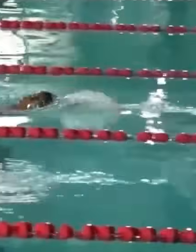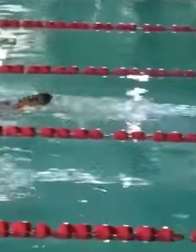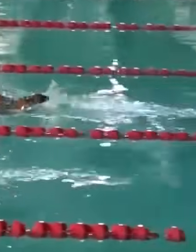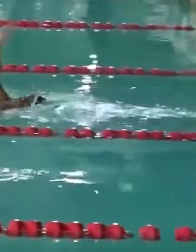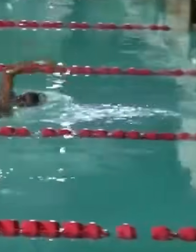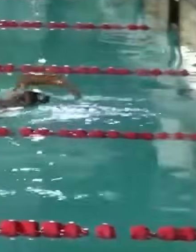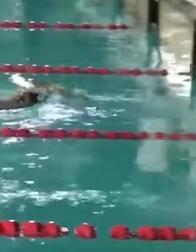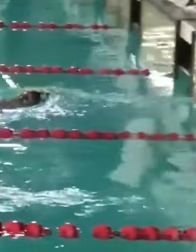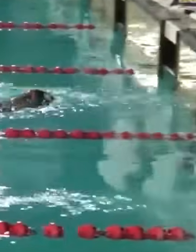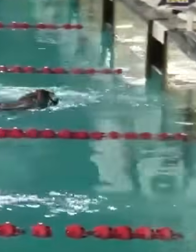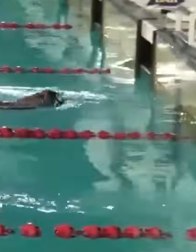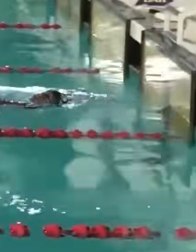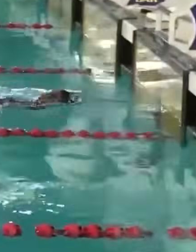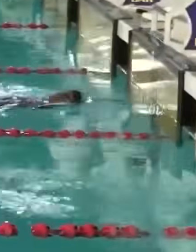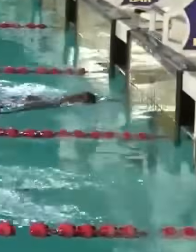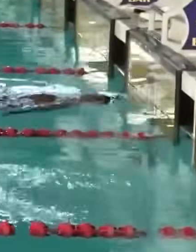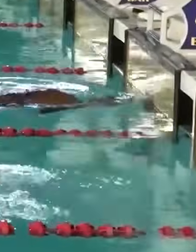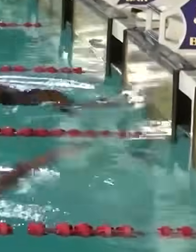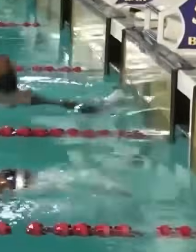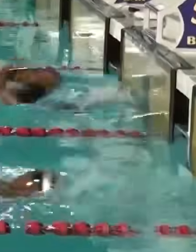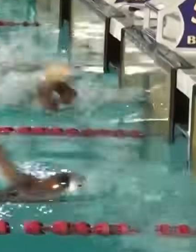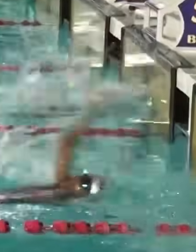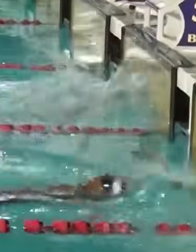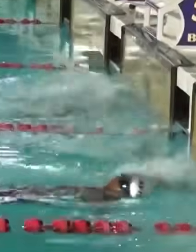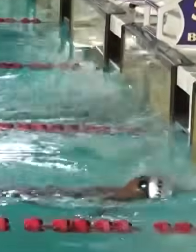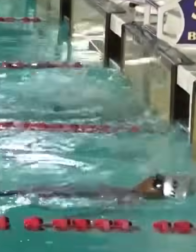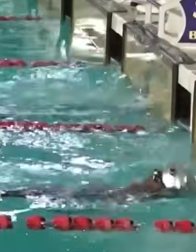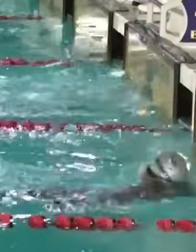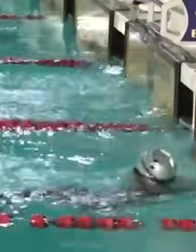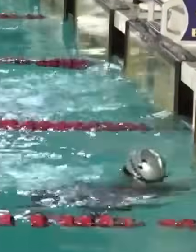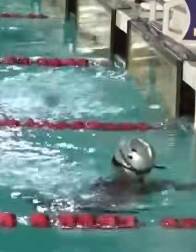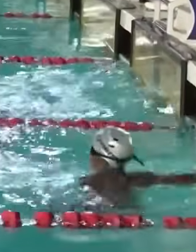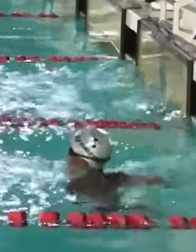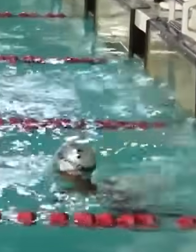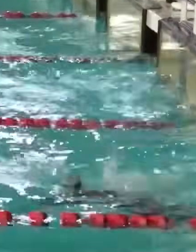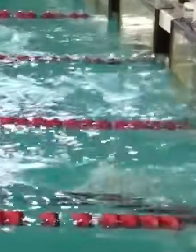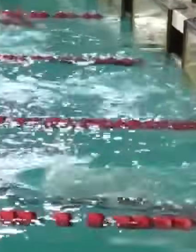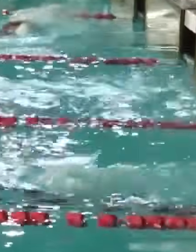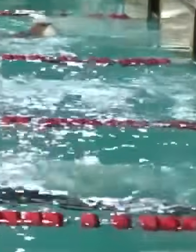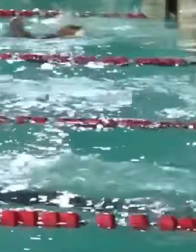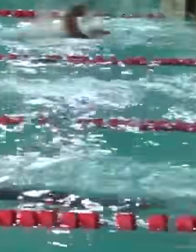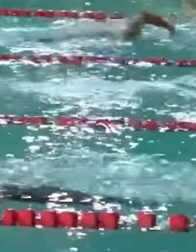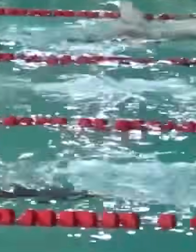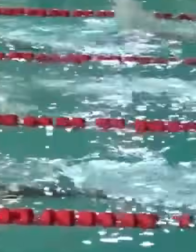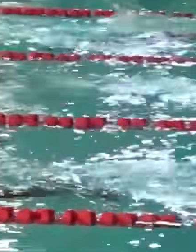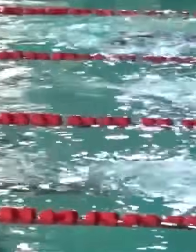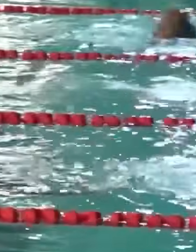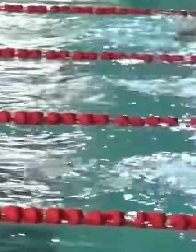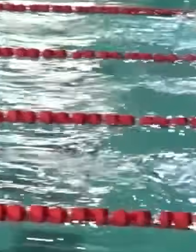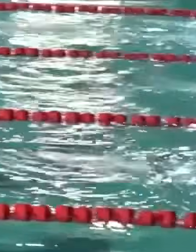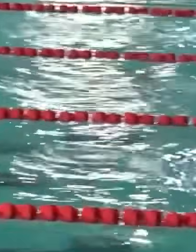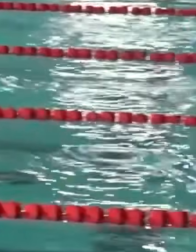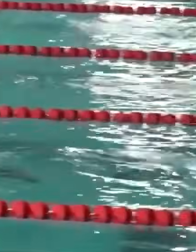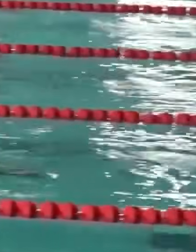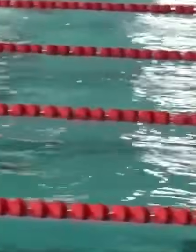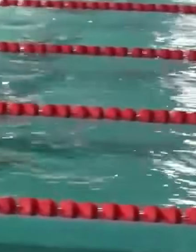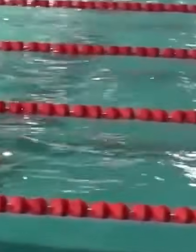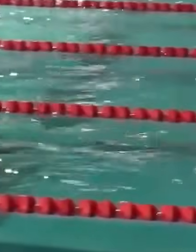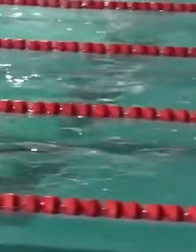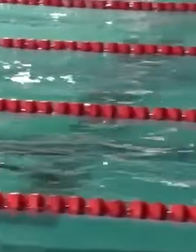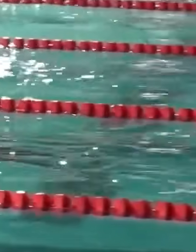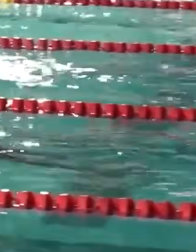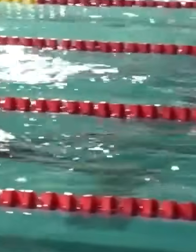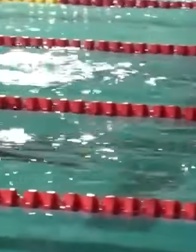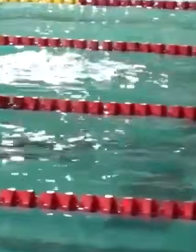equivalent, Lucas Coppin, unattached in lane 5, and Shazari Harris of Alpha were 1 and 2 coming out of the